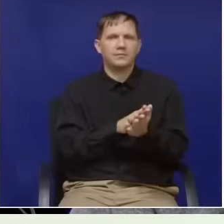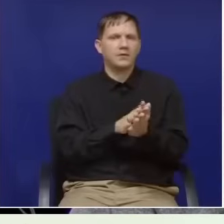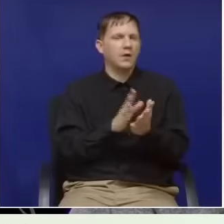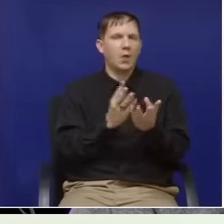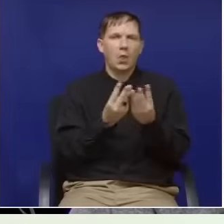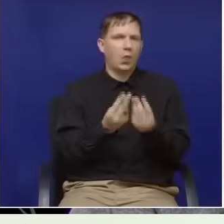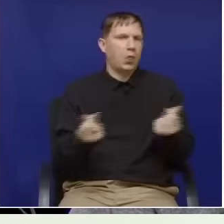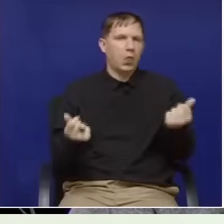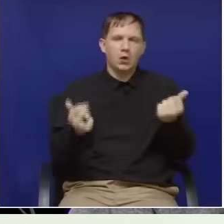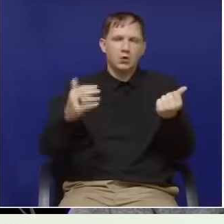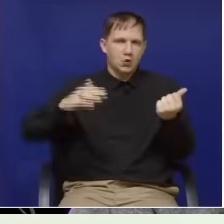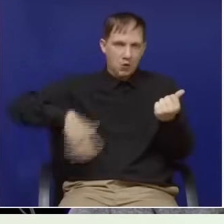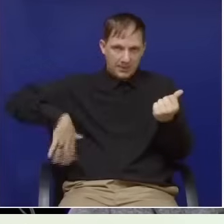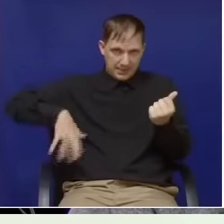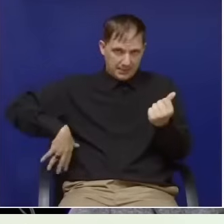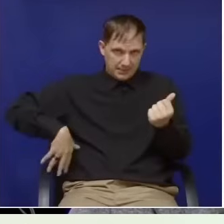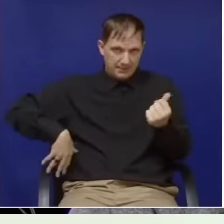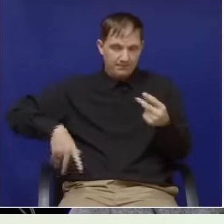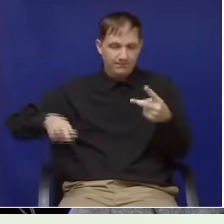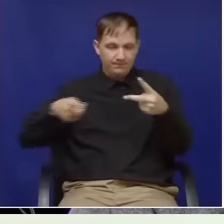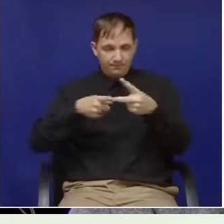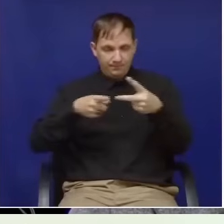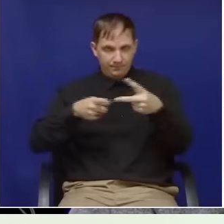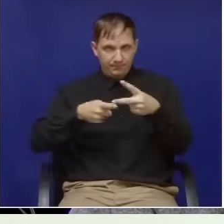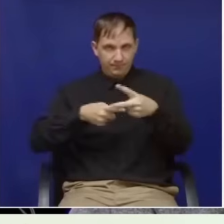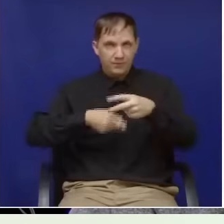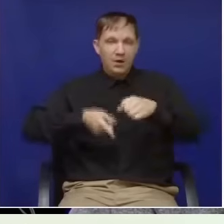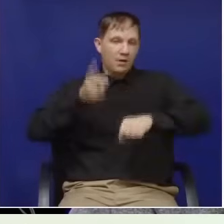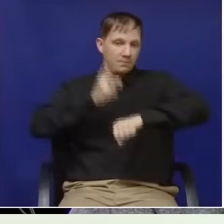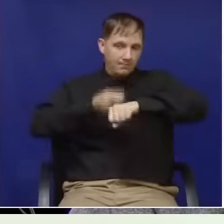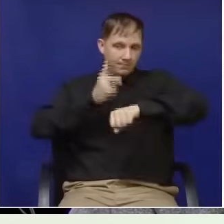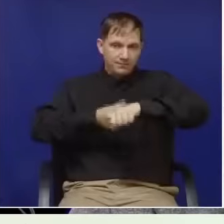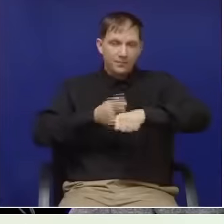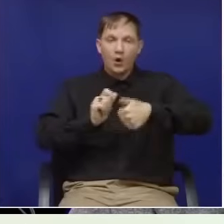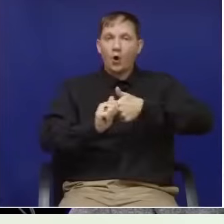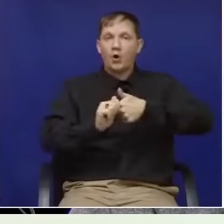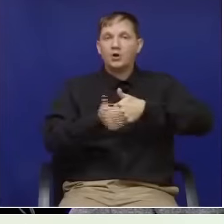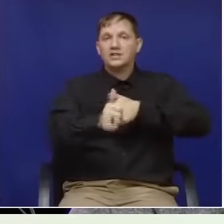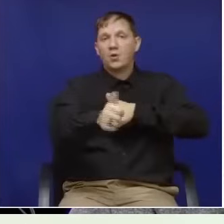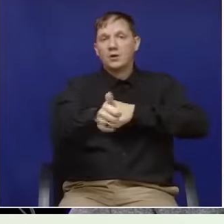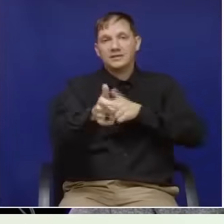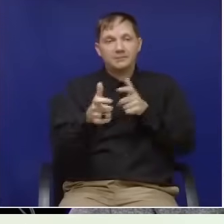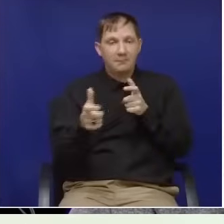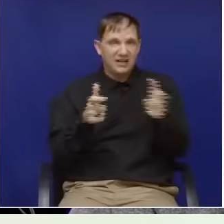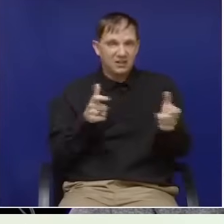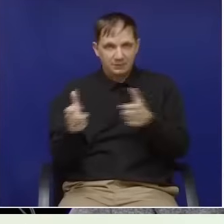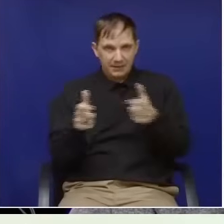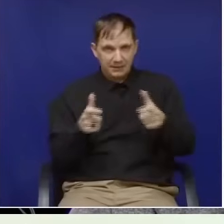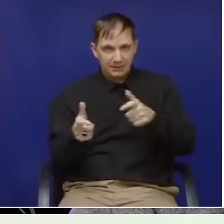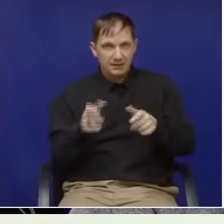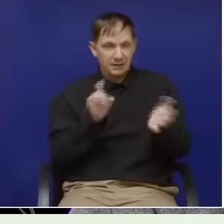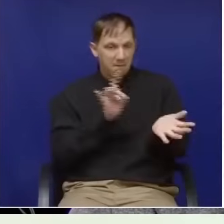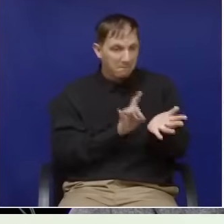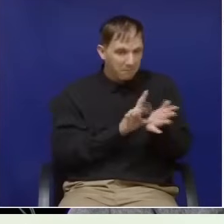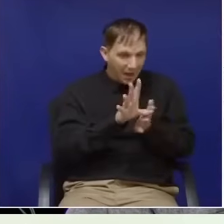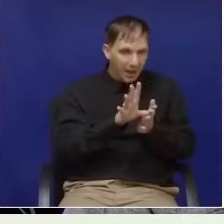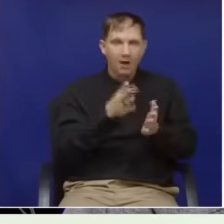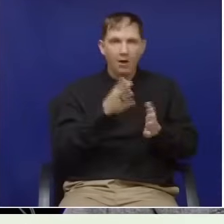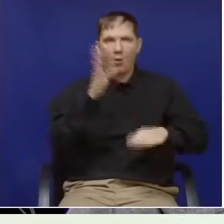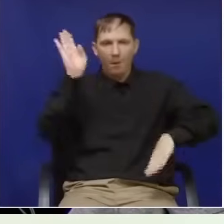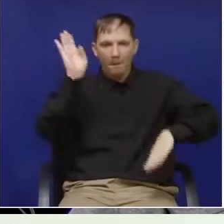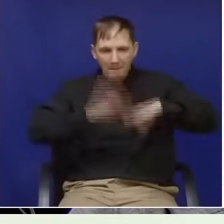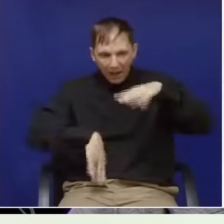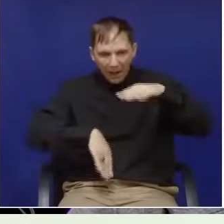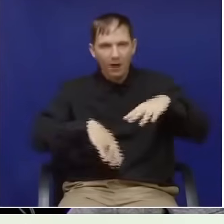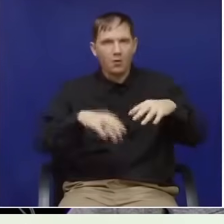resolution? And what consequences management have been implemented against senior officials within the SAPS or